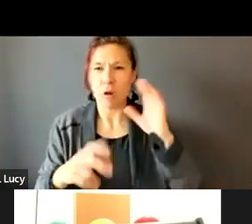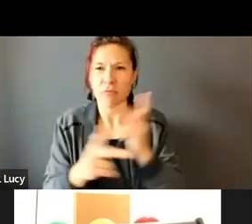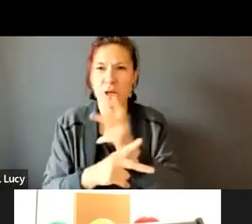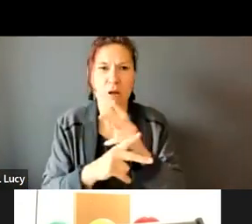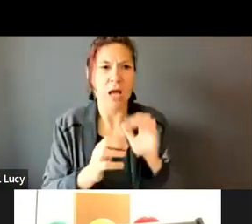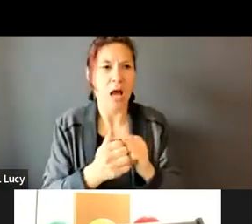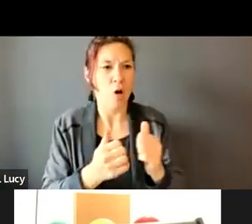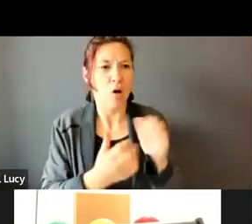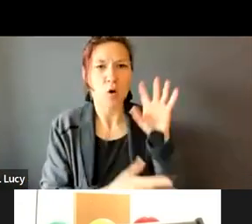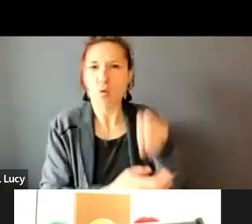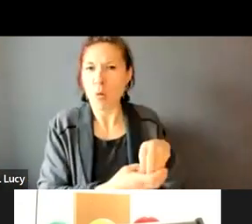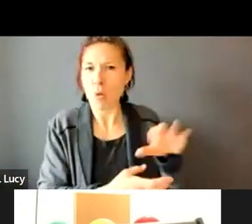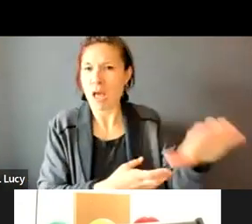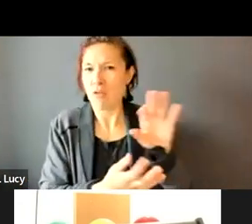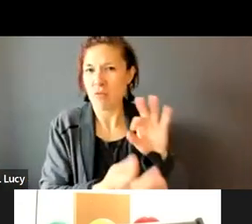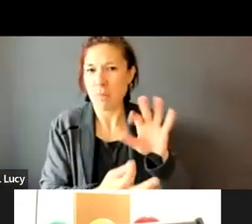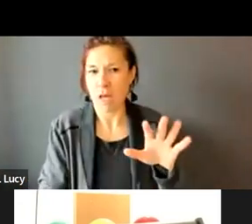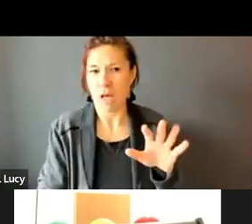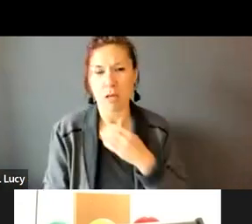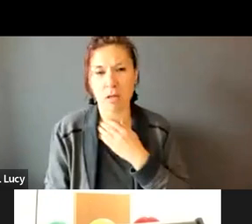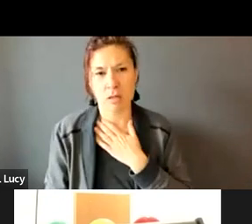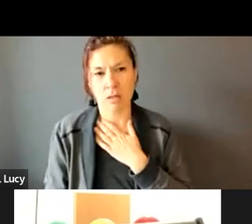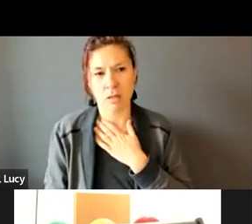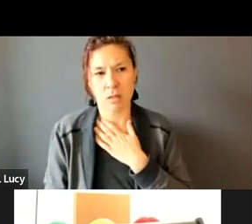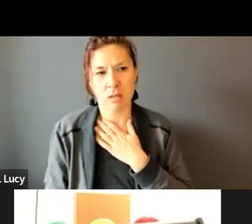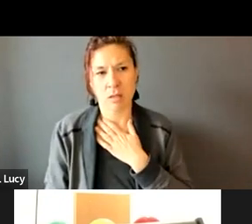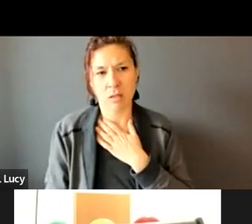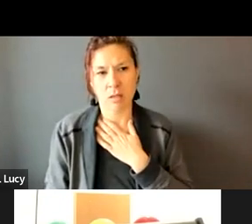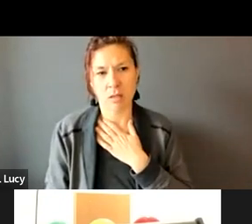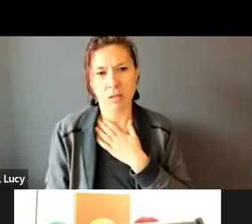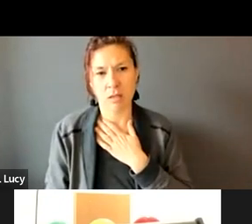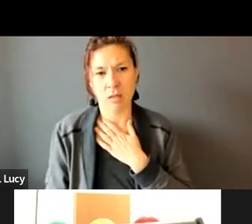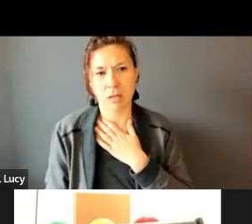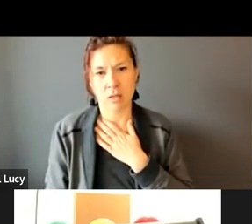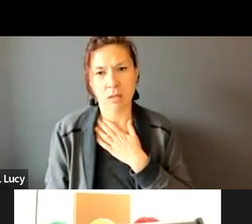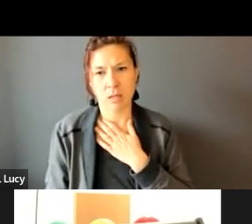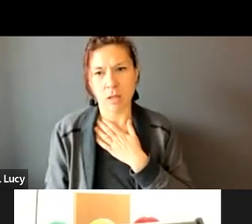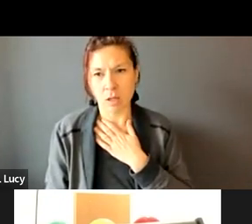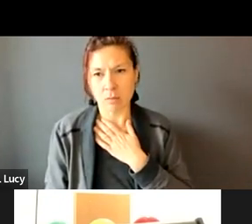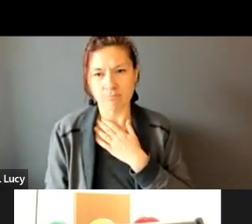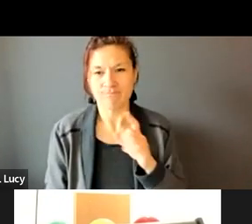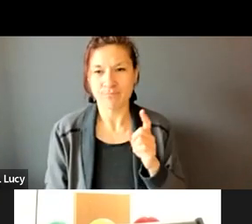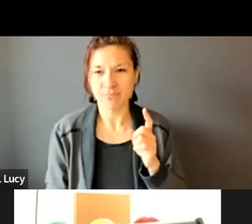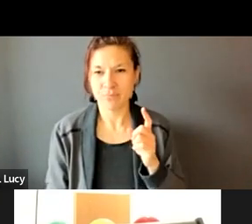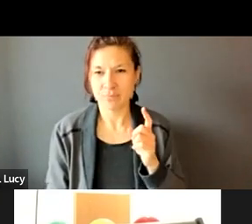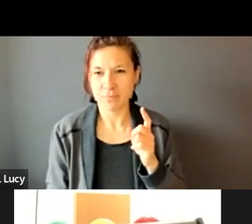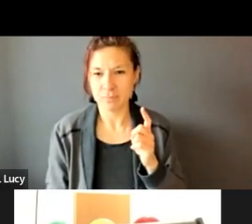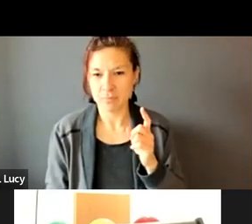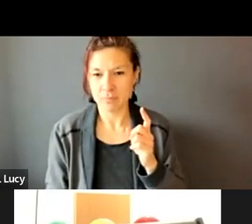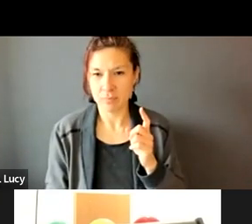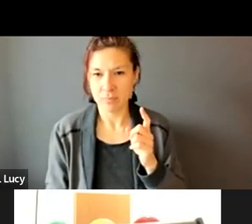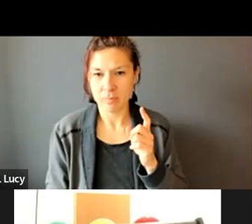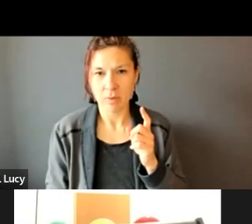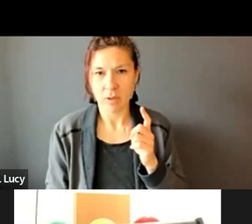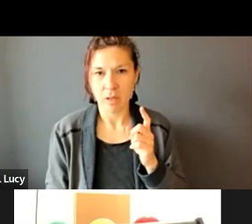um and then I think they had some other um feedback around the administration and how better to communicate with parents about the intent of the survey